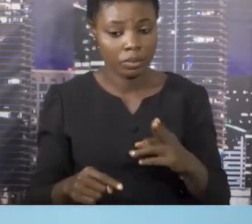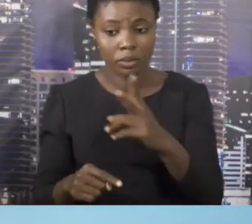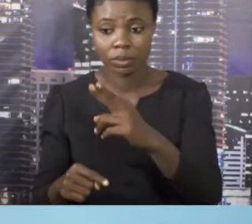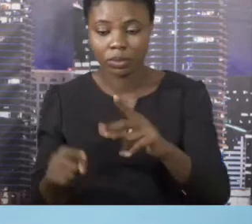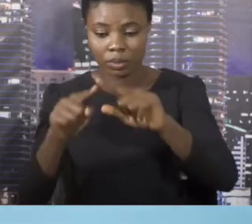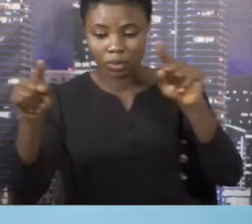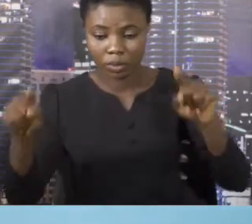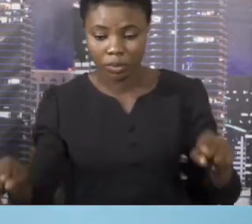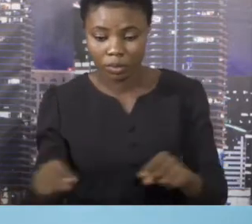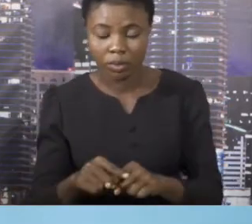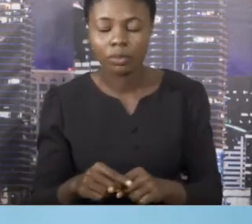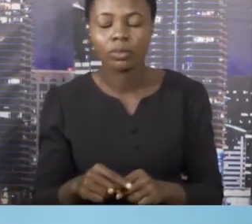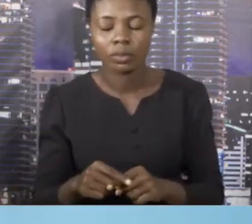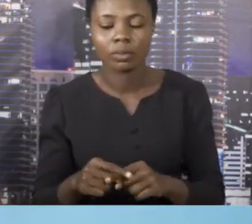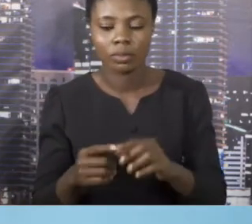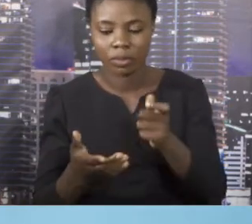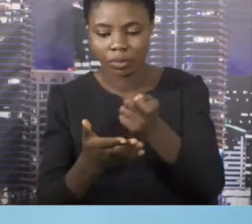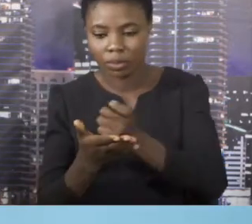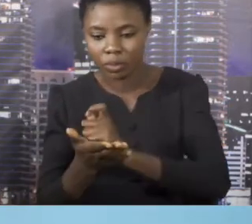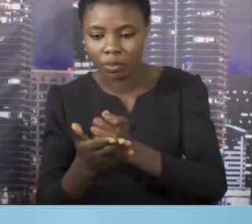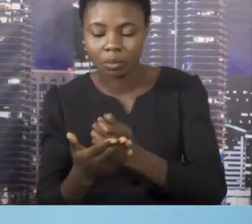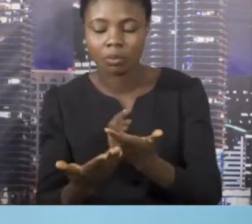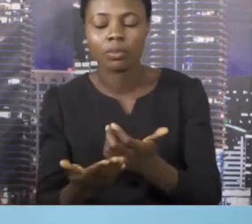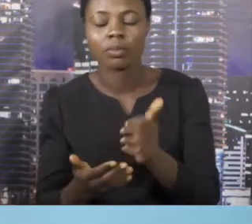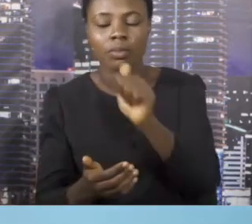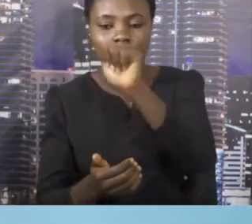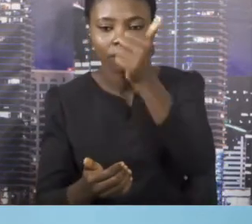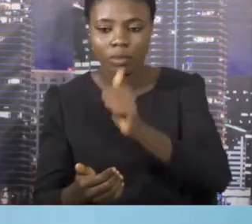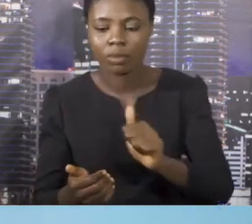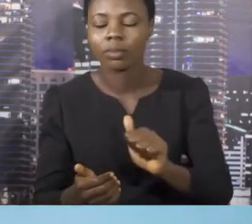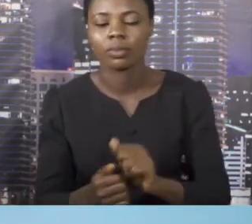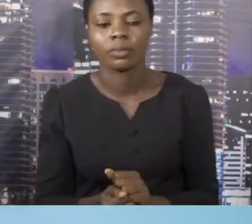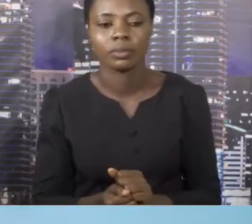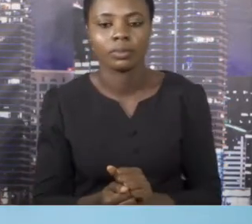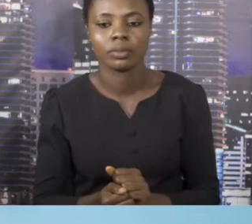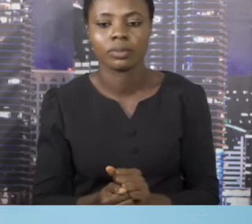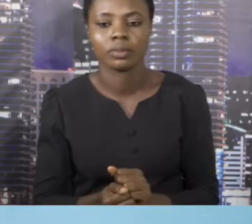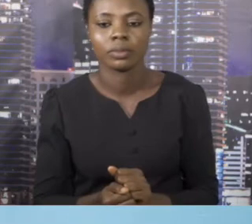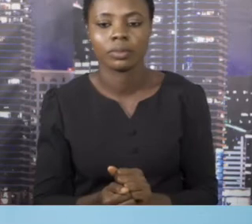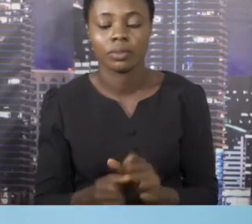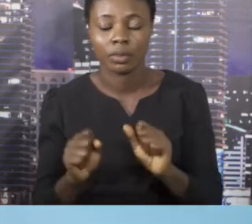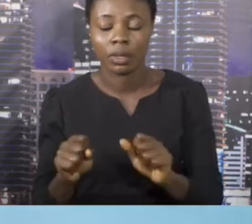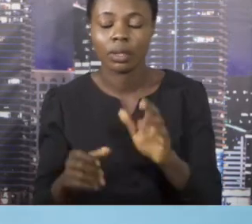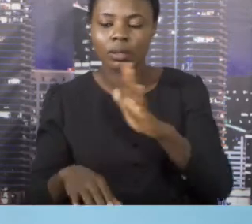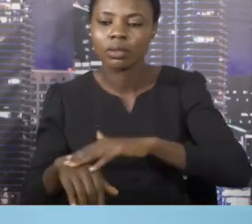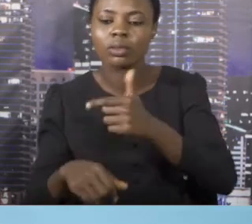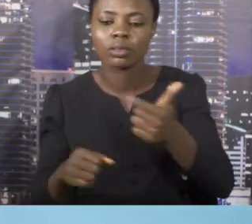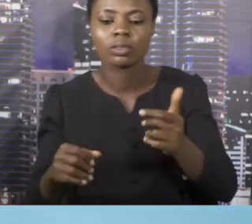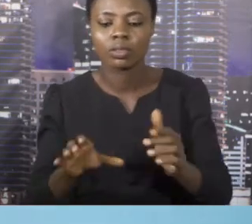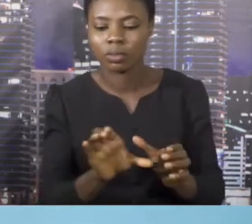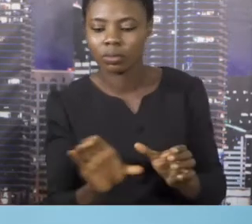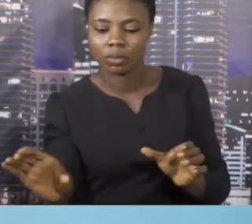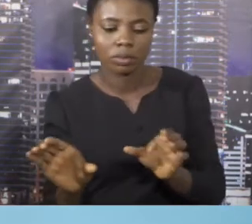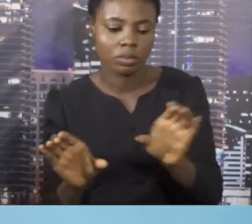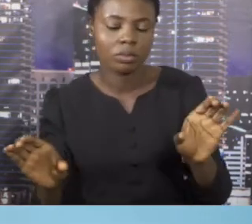write the sound of the alphabet. Now, when you're done, you can call them movable letters as well. I always advise that you